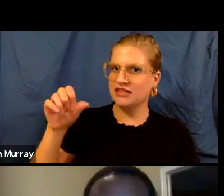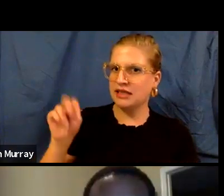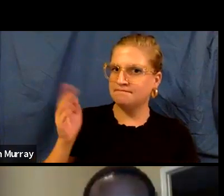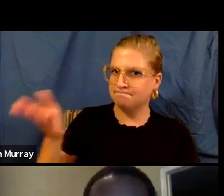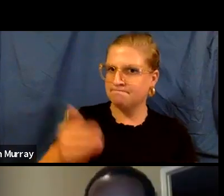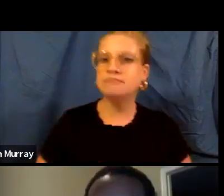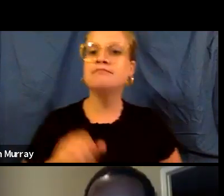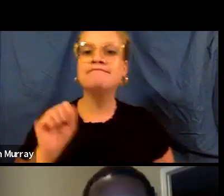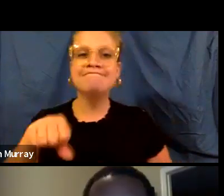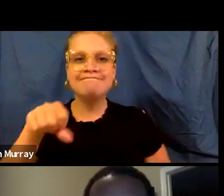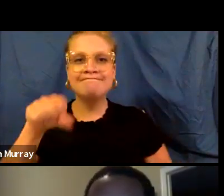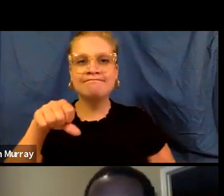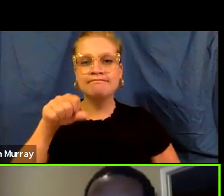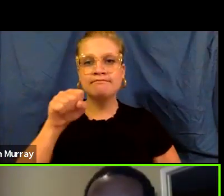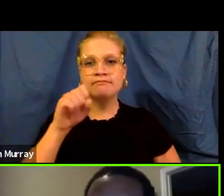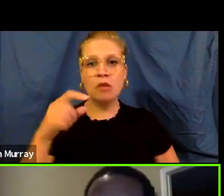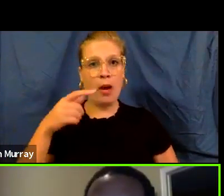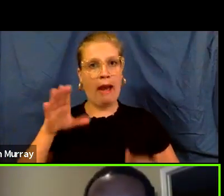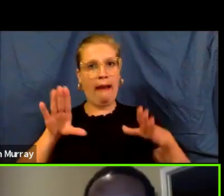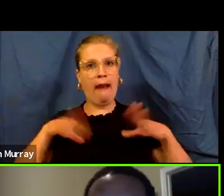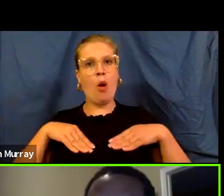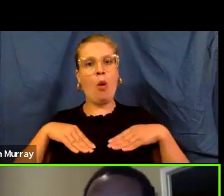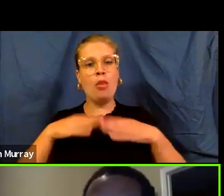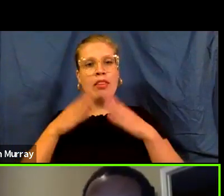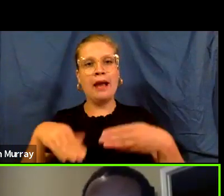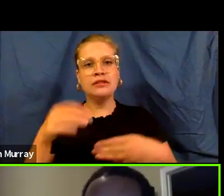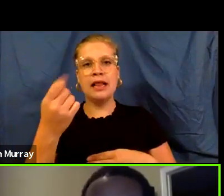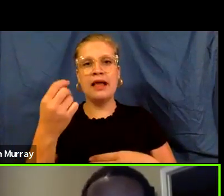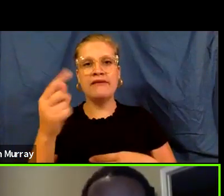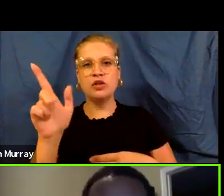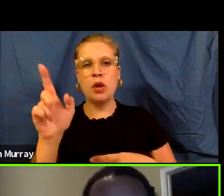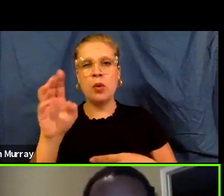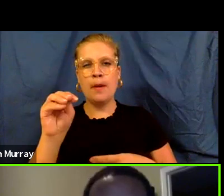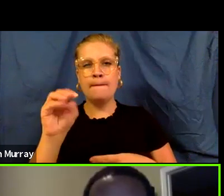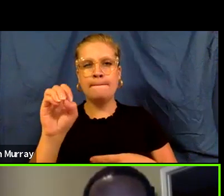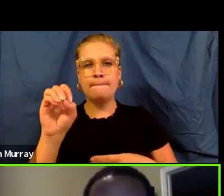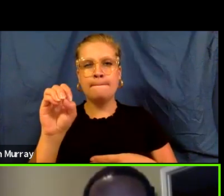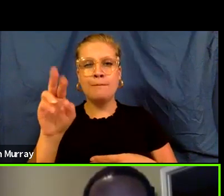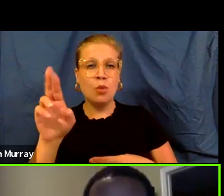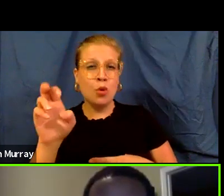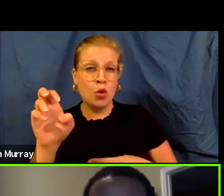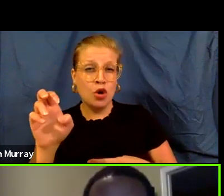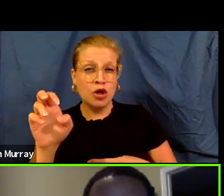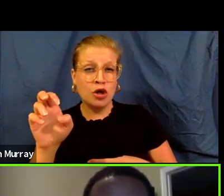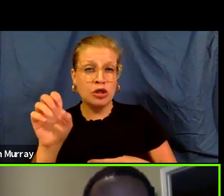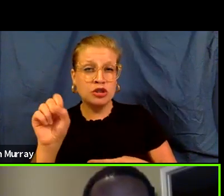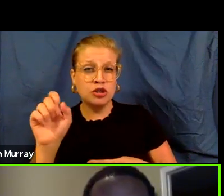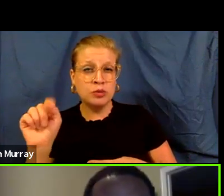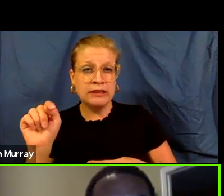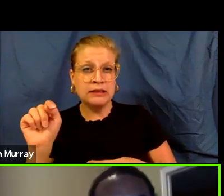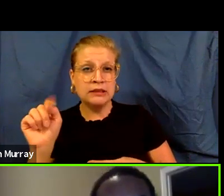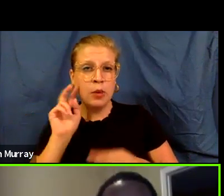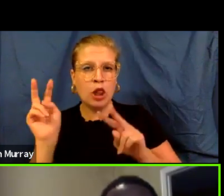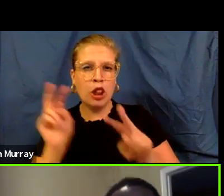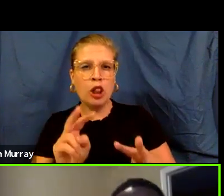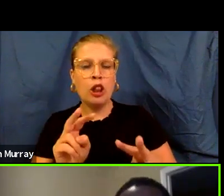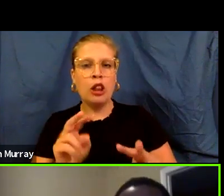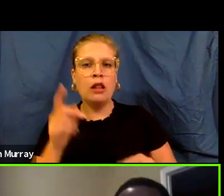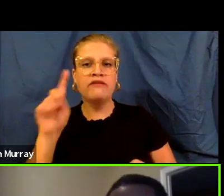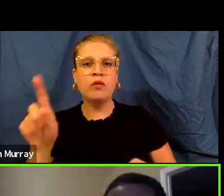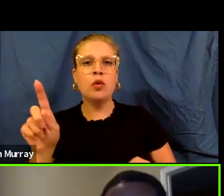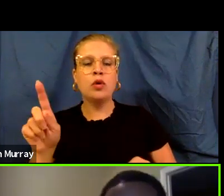yes. So I own the house at 1121 Morris Street. And we're looking for